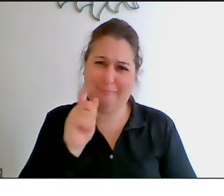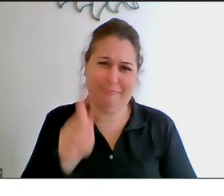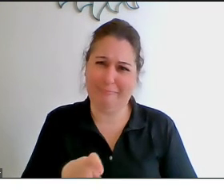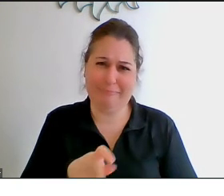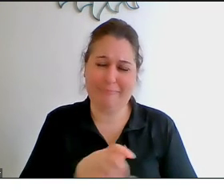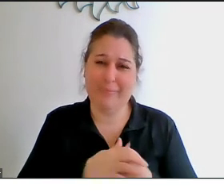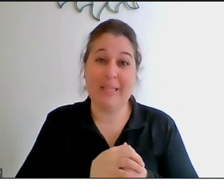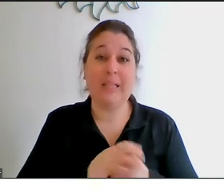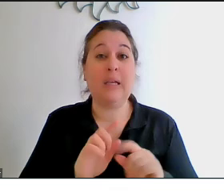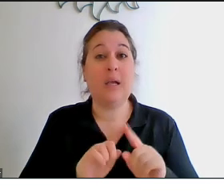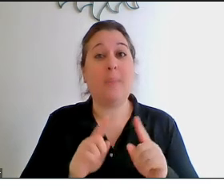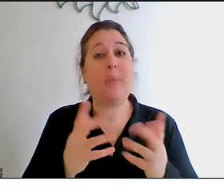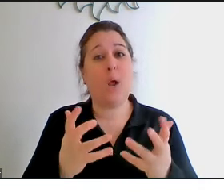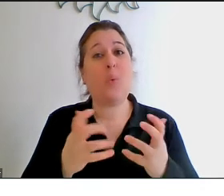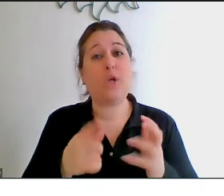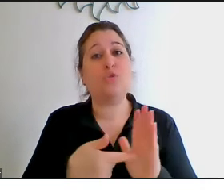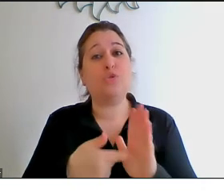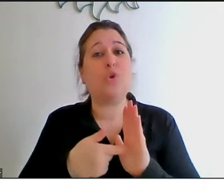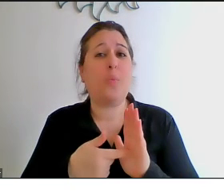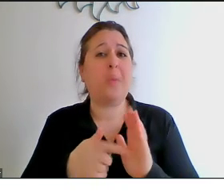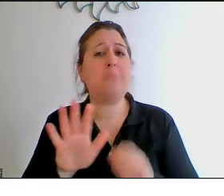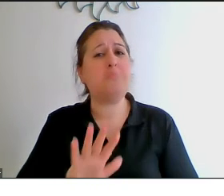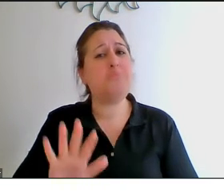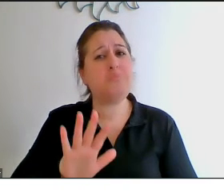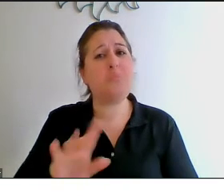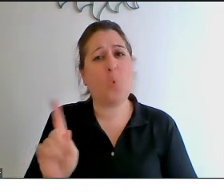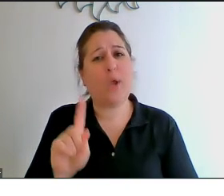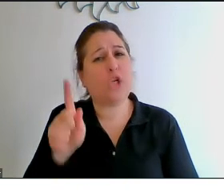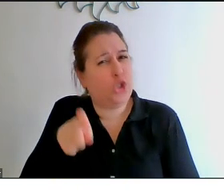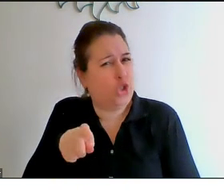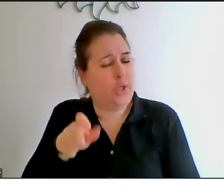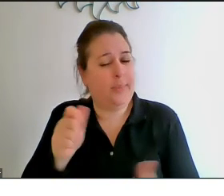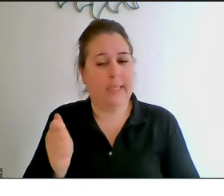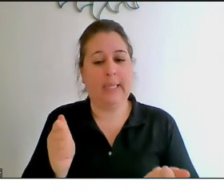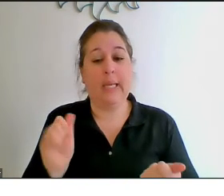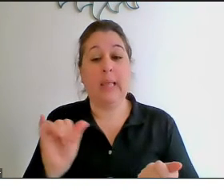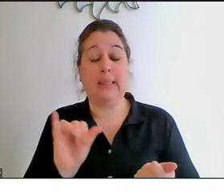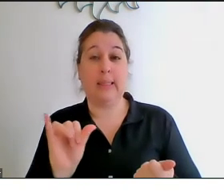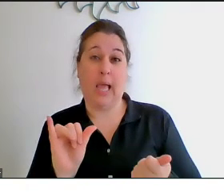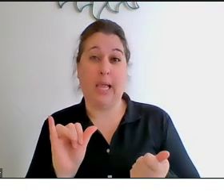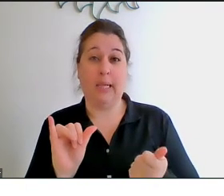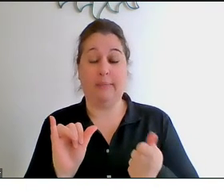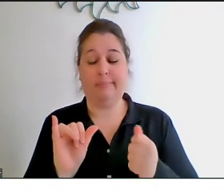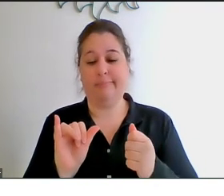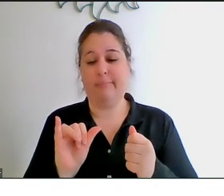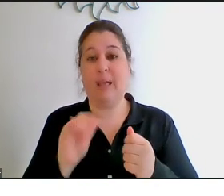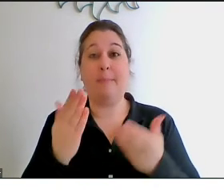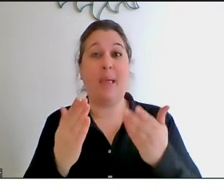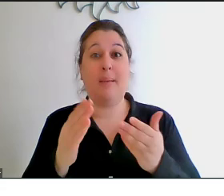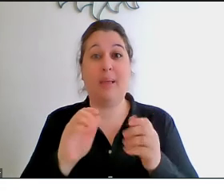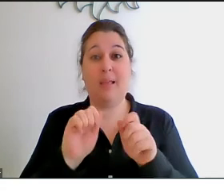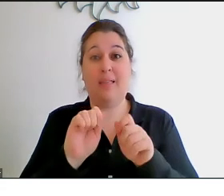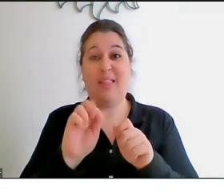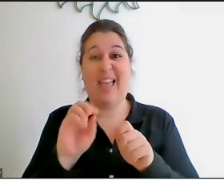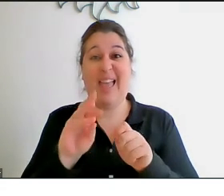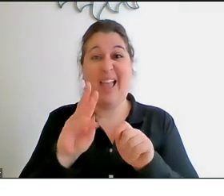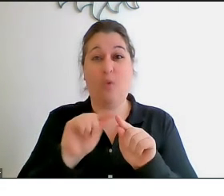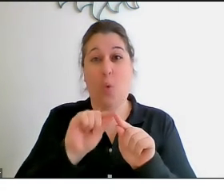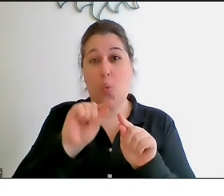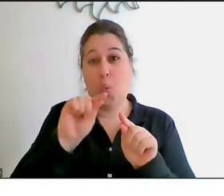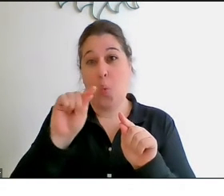to do is draw a little dotted line to where you intend for it to be. Do you see how I drew the dotted line to go straight to